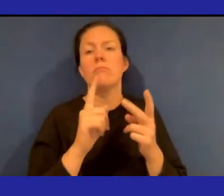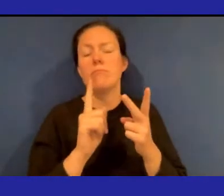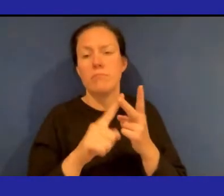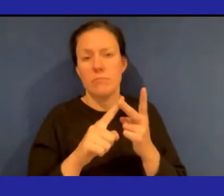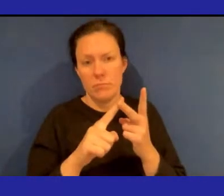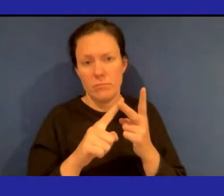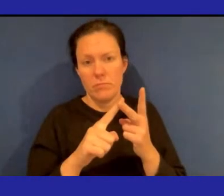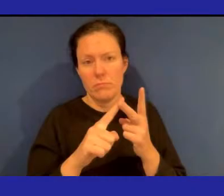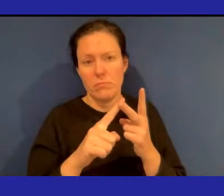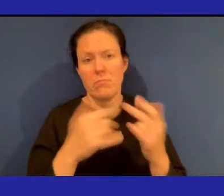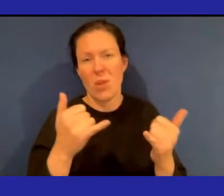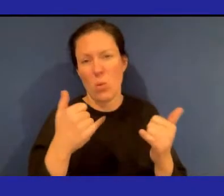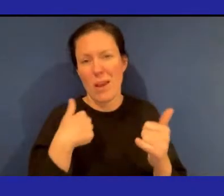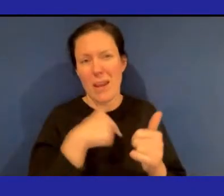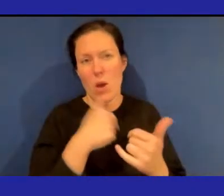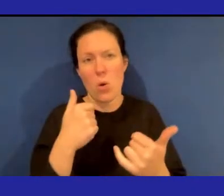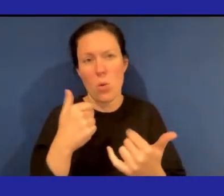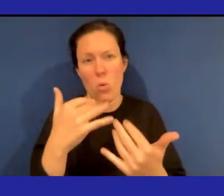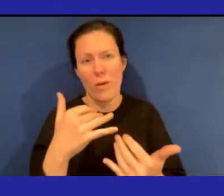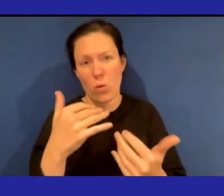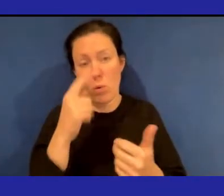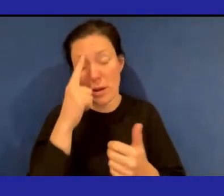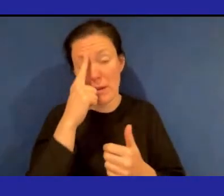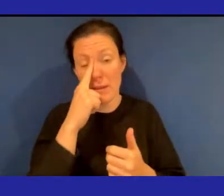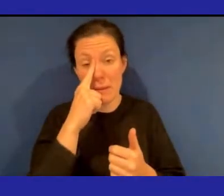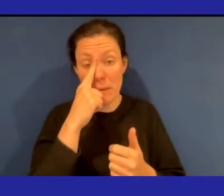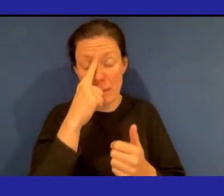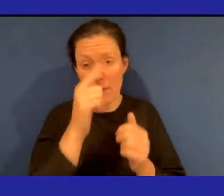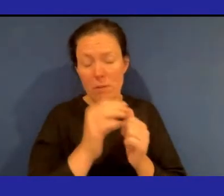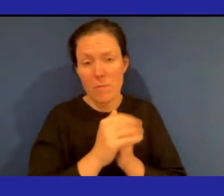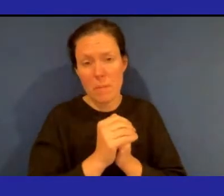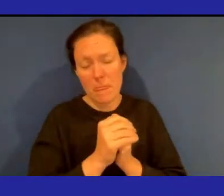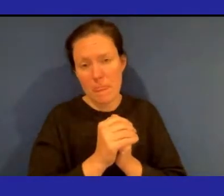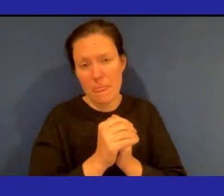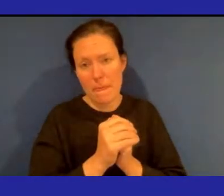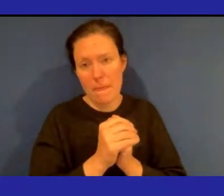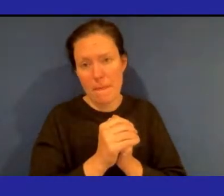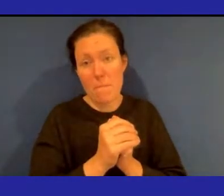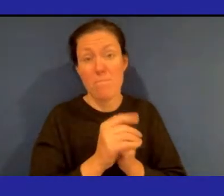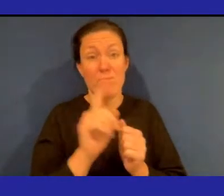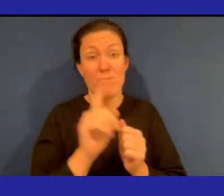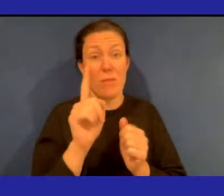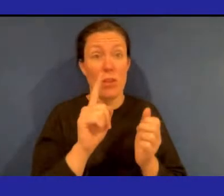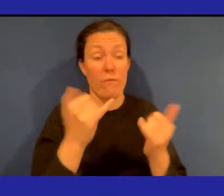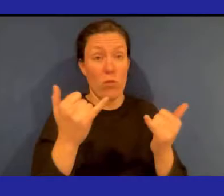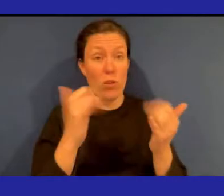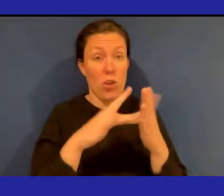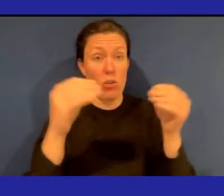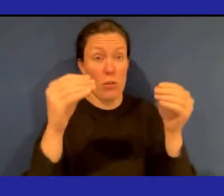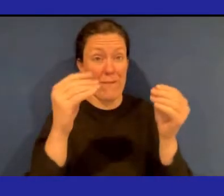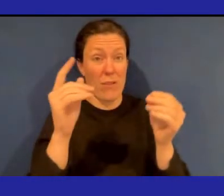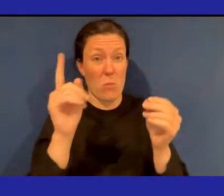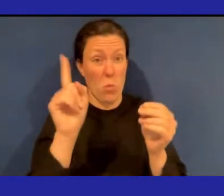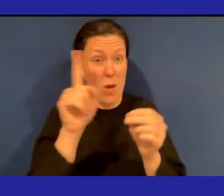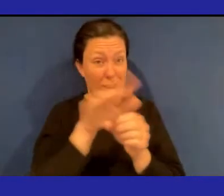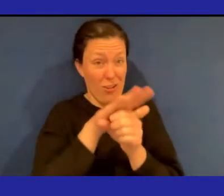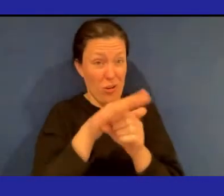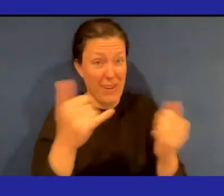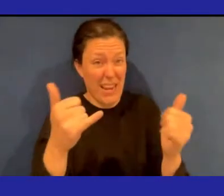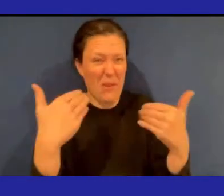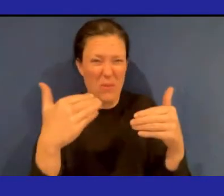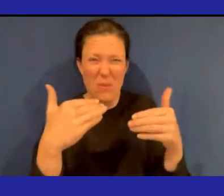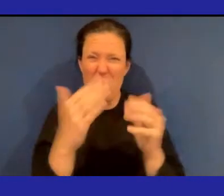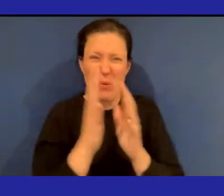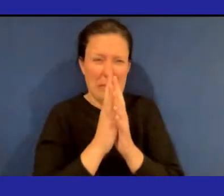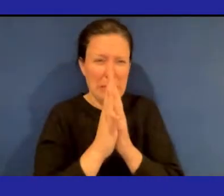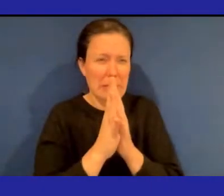awaited because our current state where the pharmacy is located very tight. And so we're operating out of a